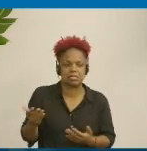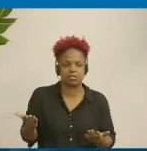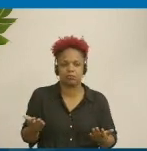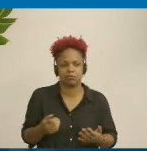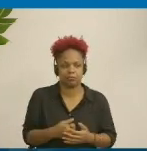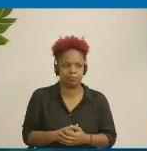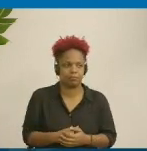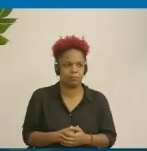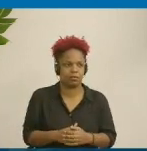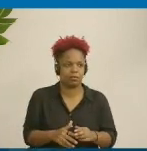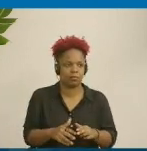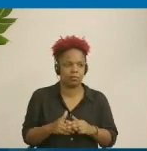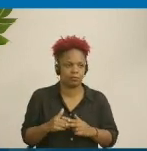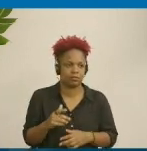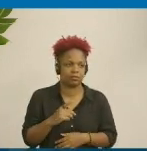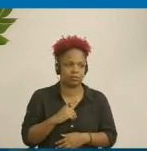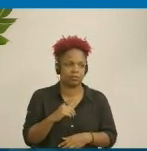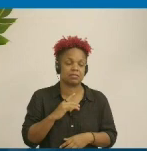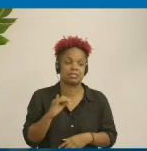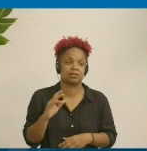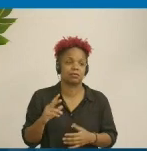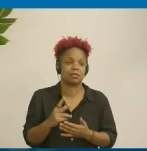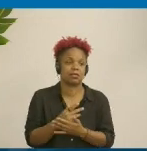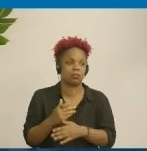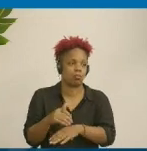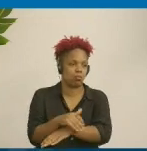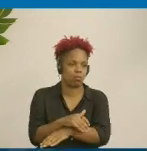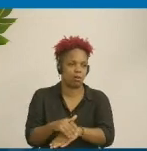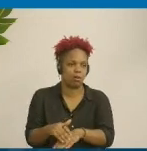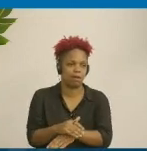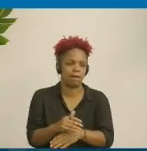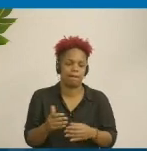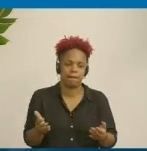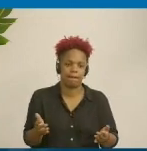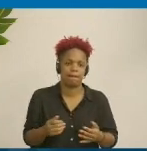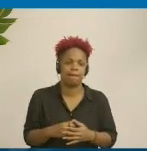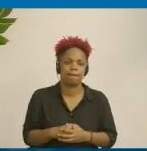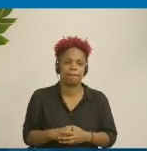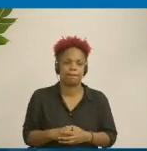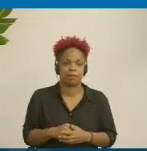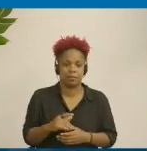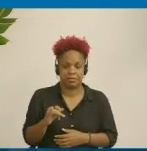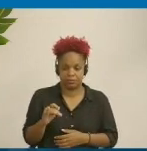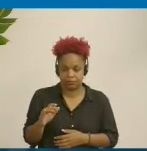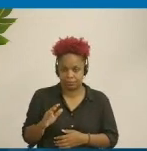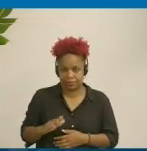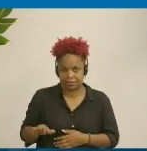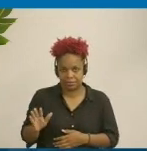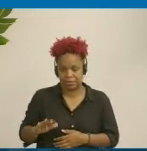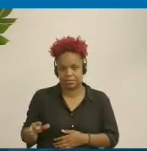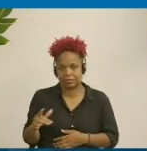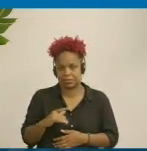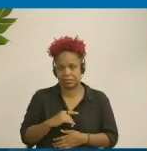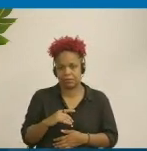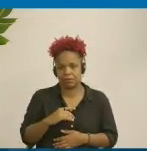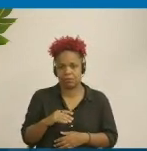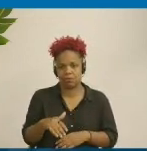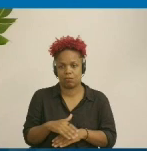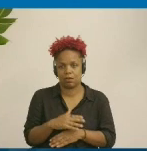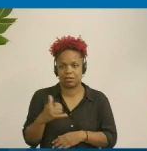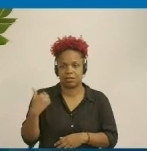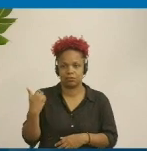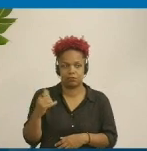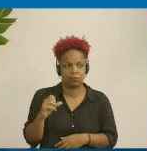a child who ends up in the street at age 8 has 50% chance of dying before the age of 12. So this is how bad